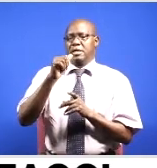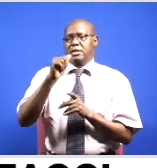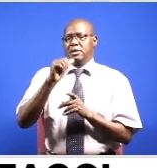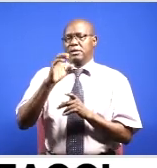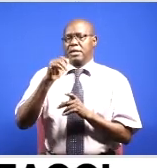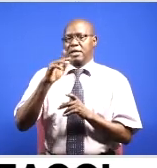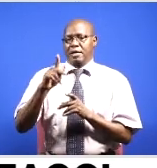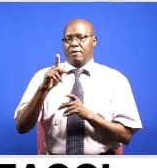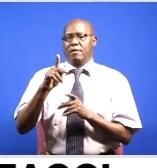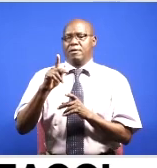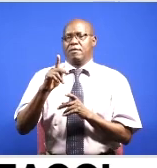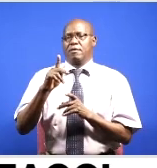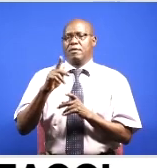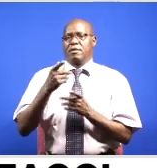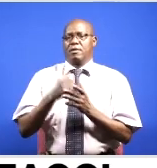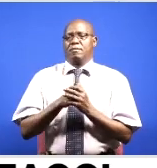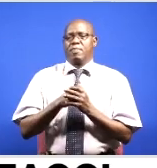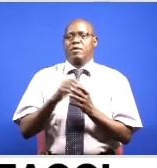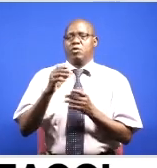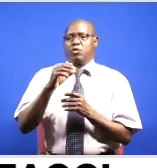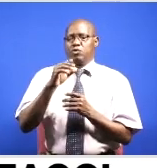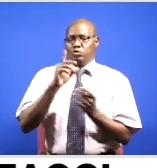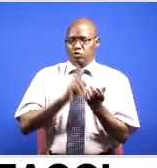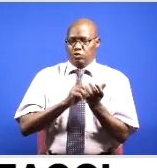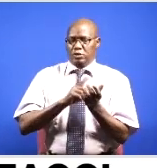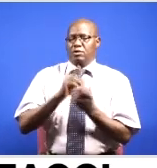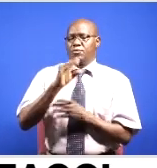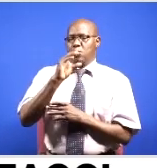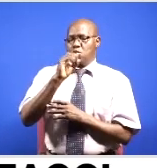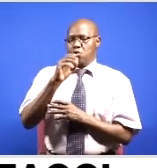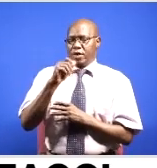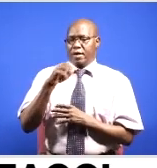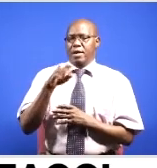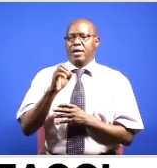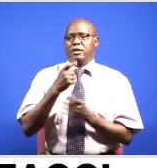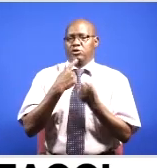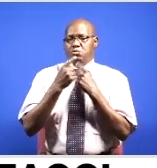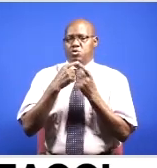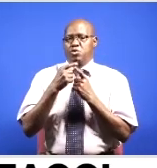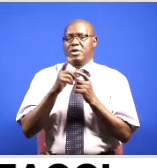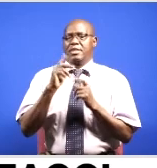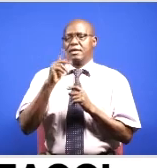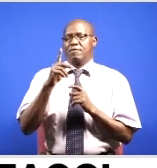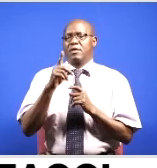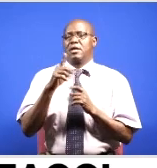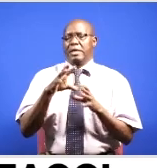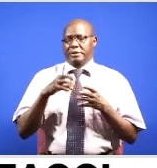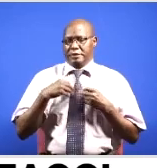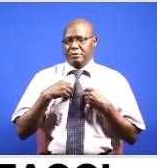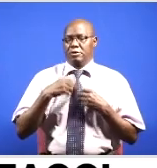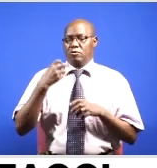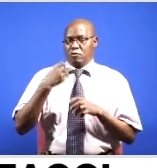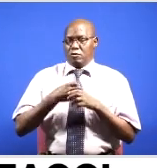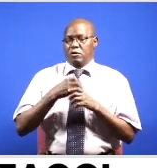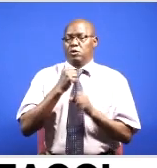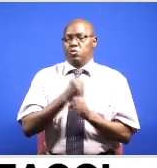There are many things that amaze me. But Dr. Oginde, who exclusively spoke to Hope TV, acknowledged the difficult task before him and that if